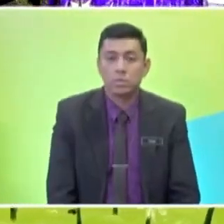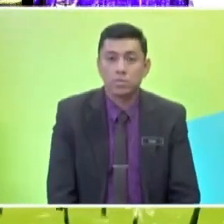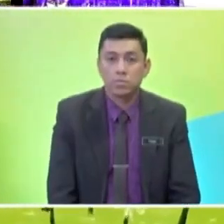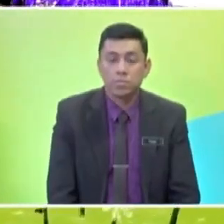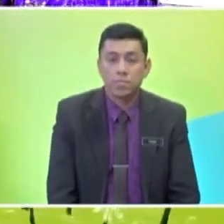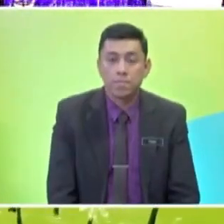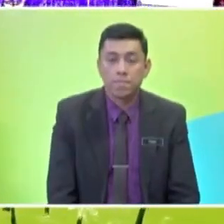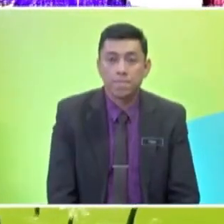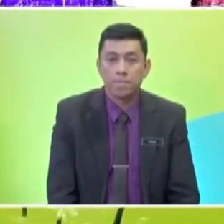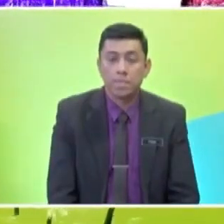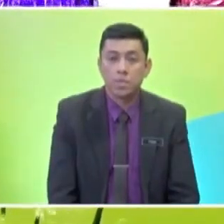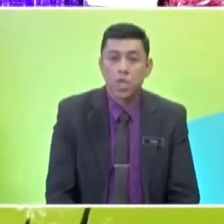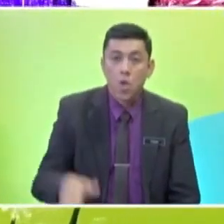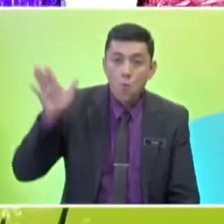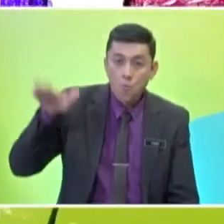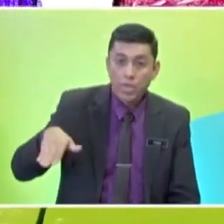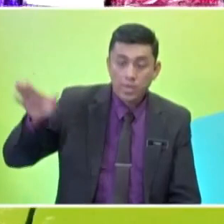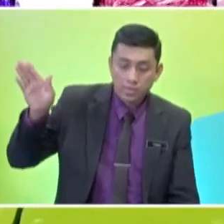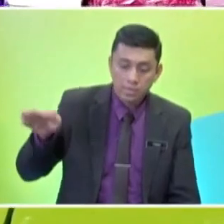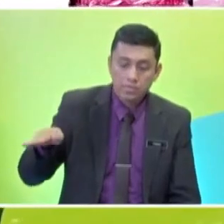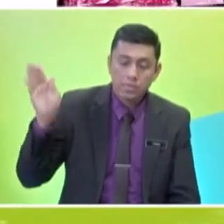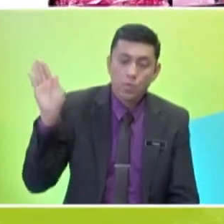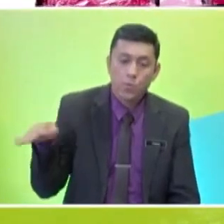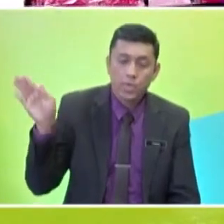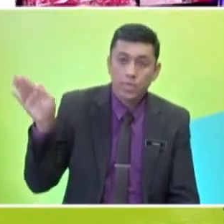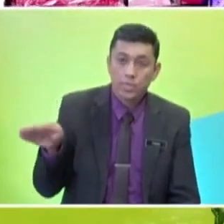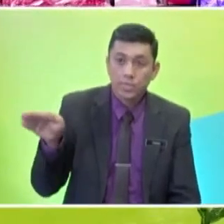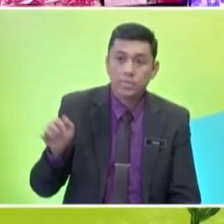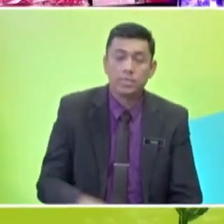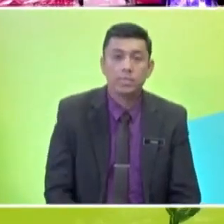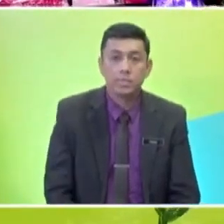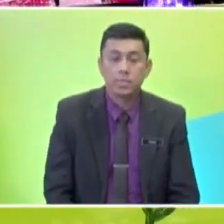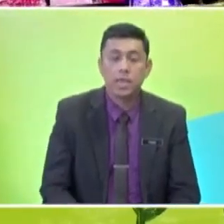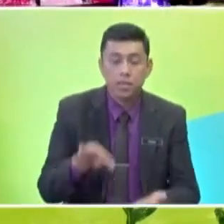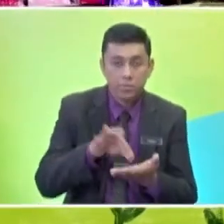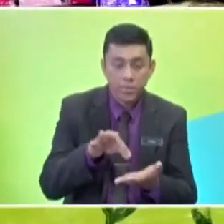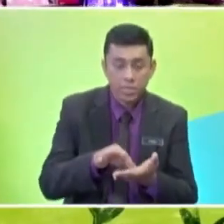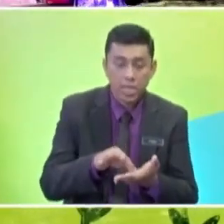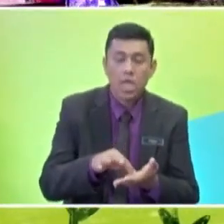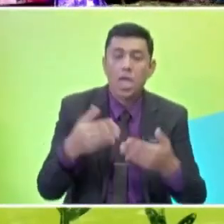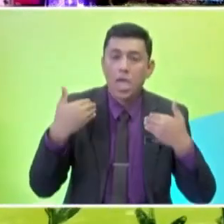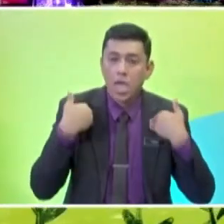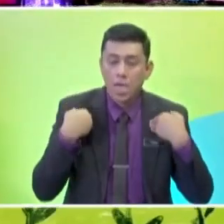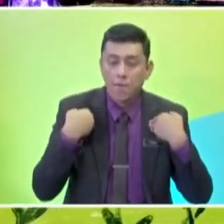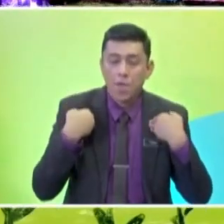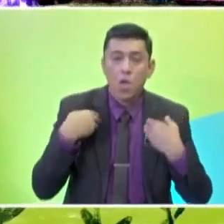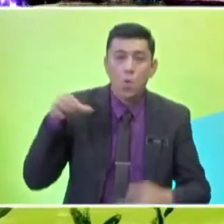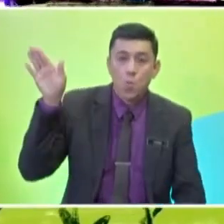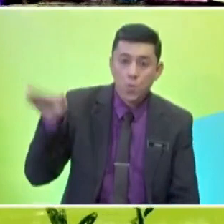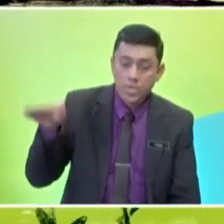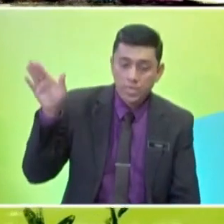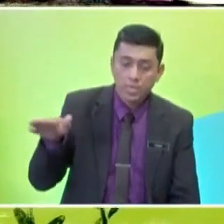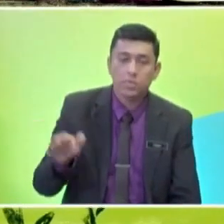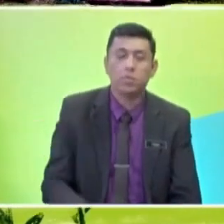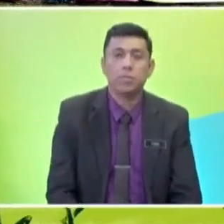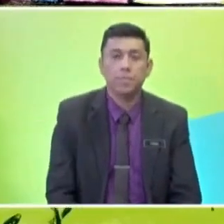The wings. Chicken wings. Who doesn't love that? Yes. Chickens have wings. Okay. And then this